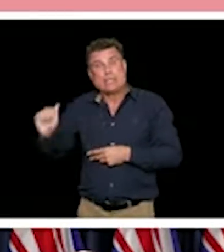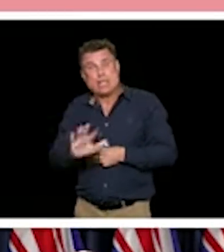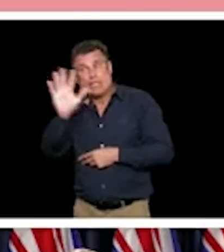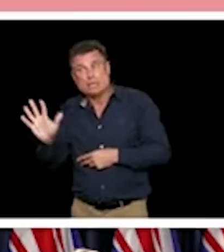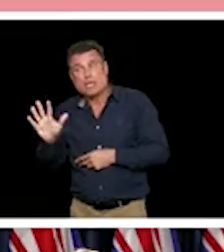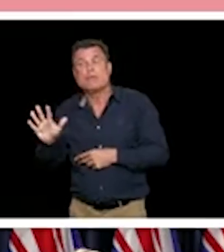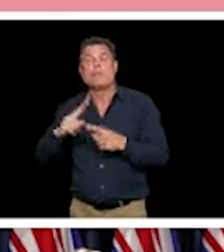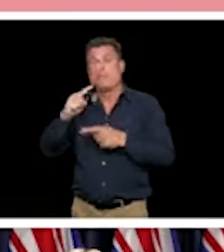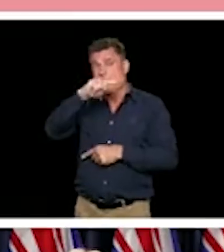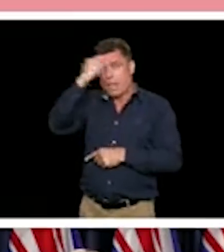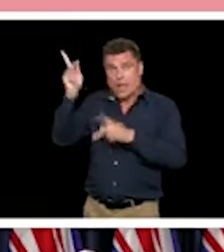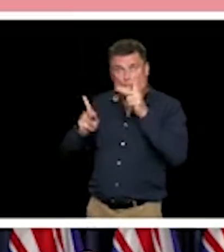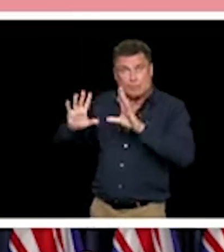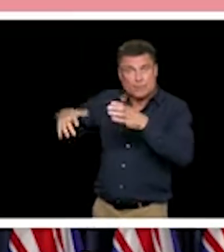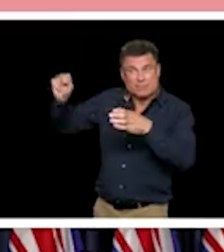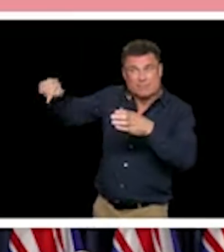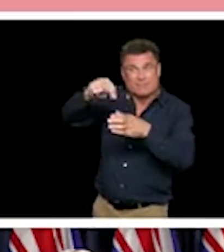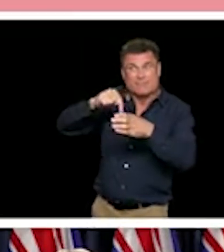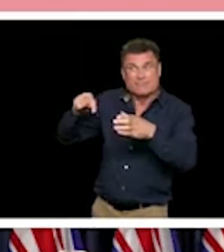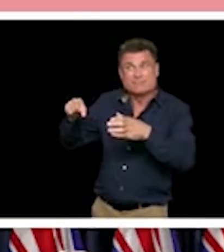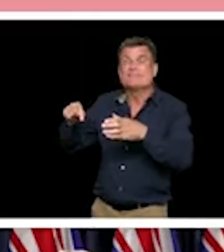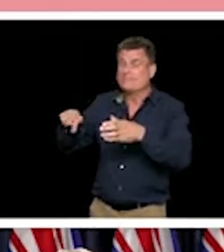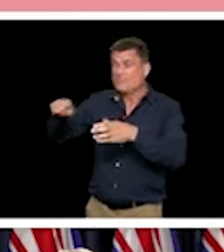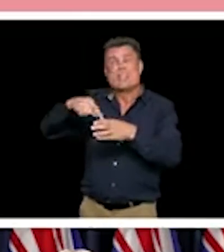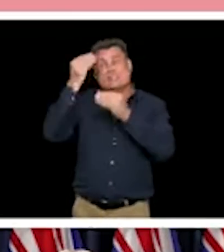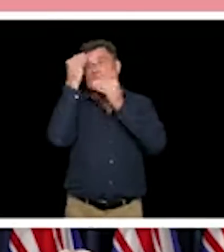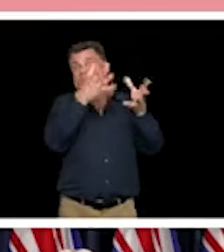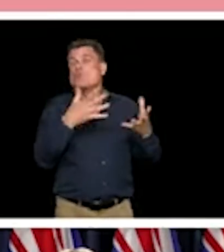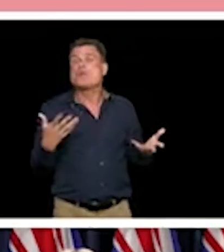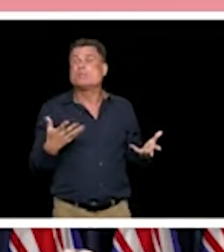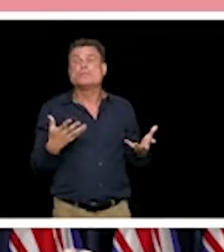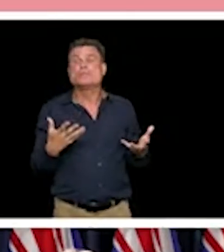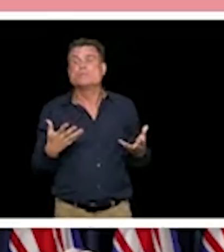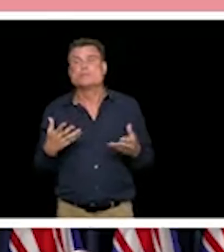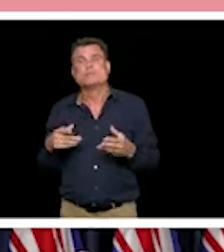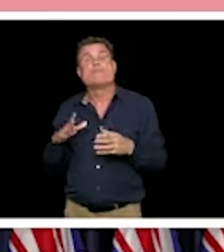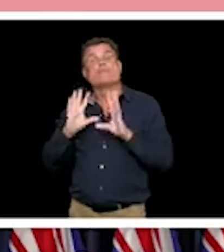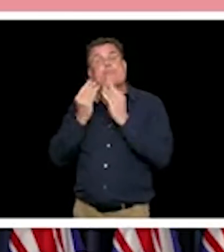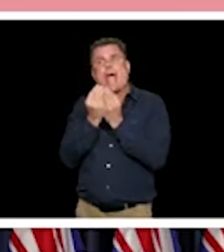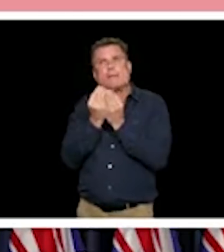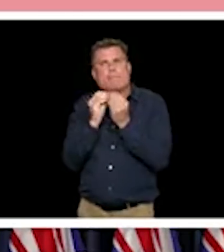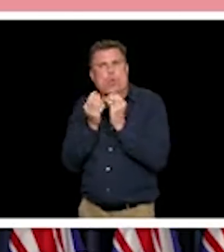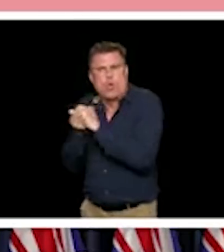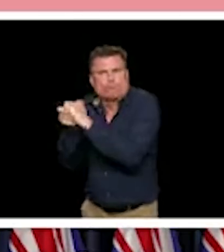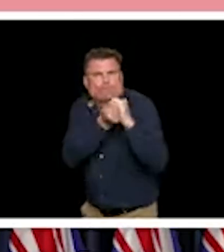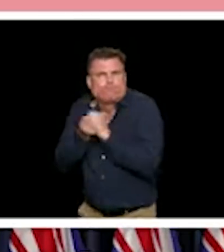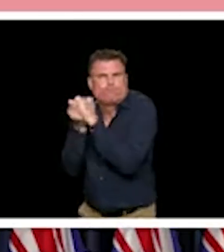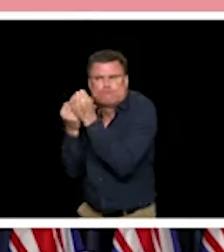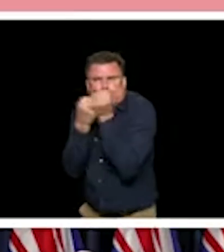connection to family, which is a positive support and helps in terms of resiliency when these measures are